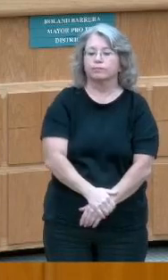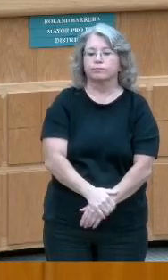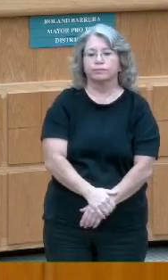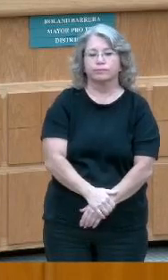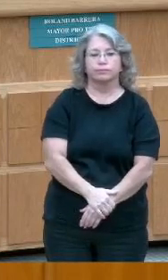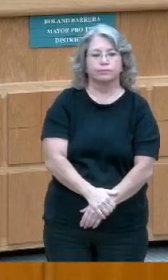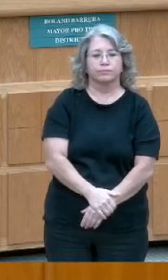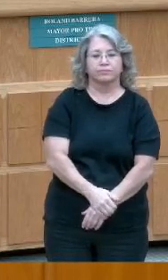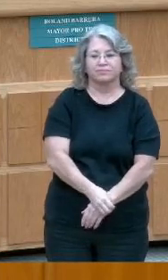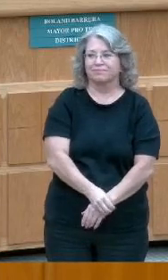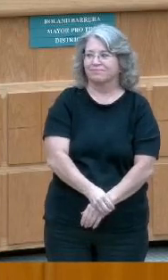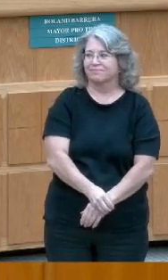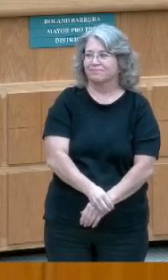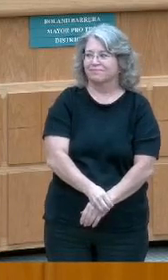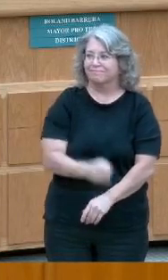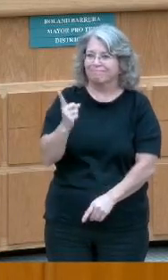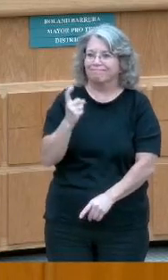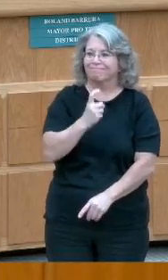Take your time, Judge.